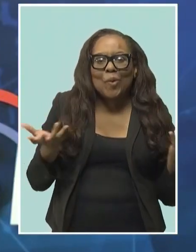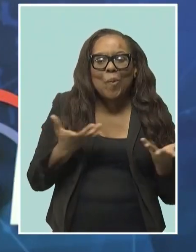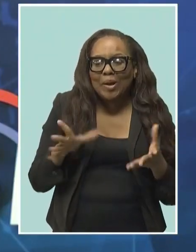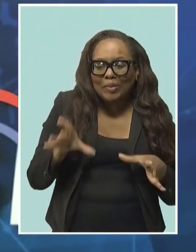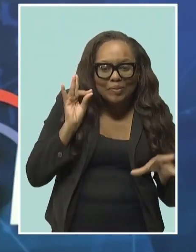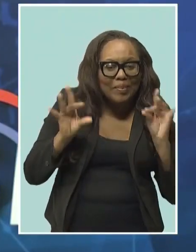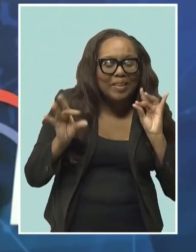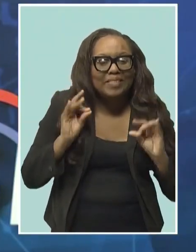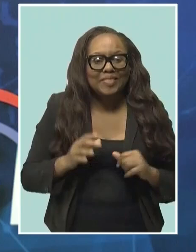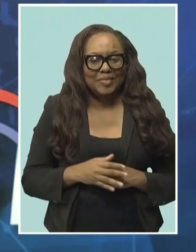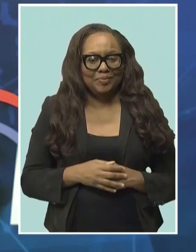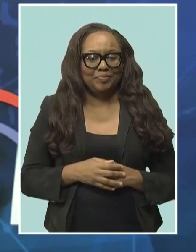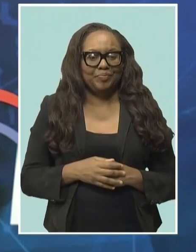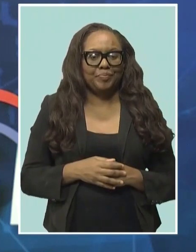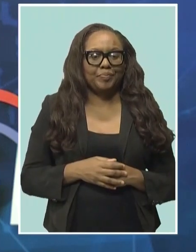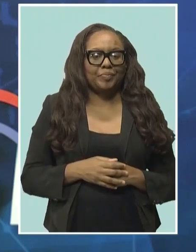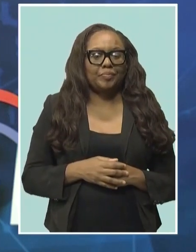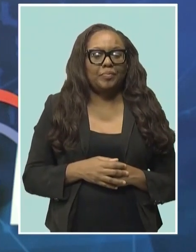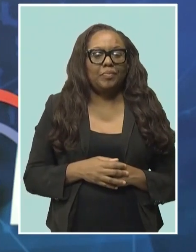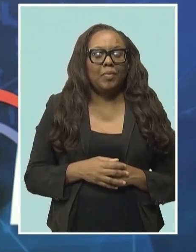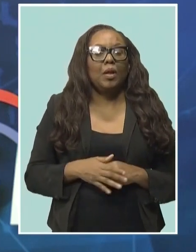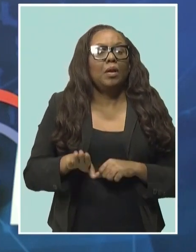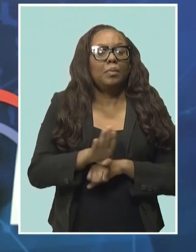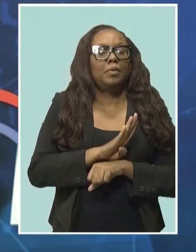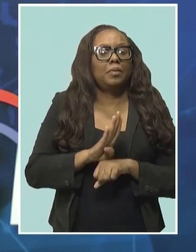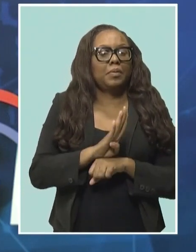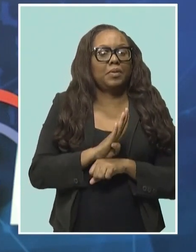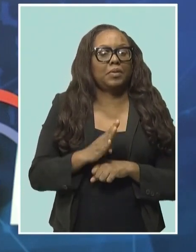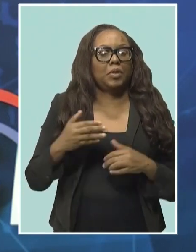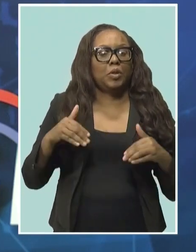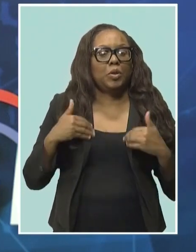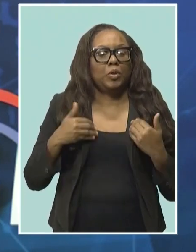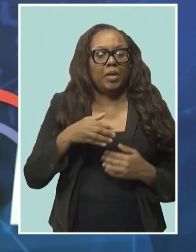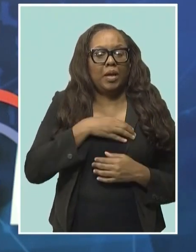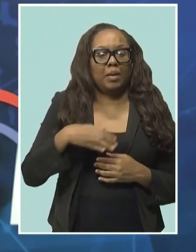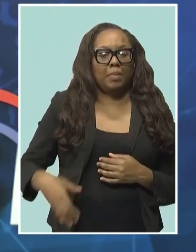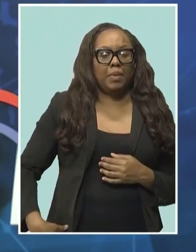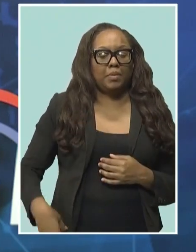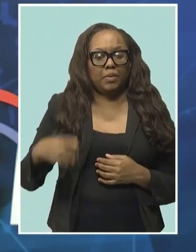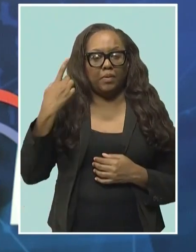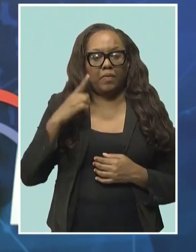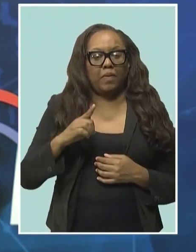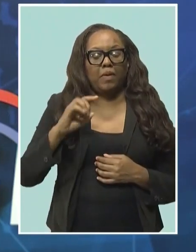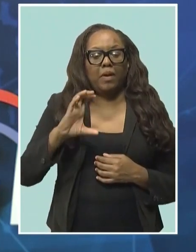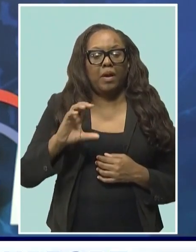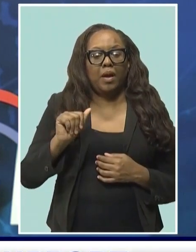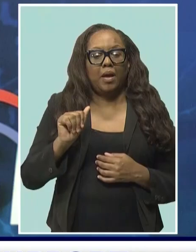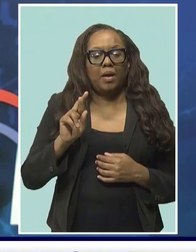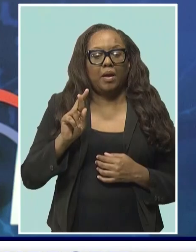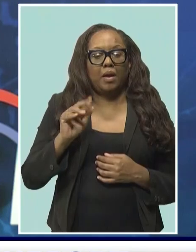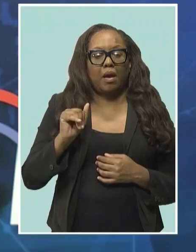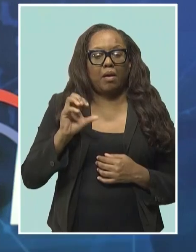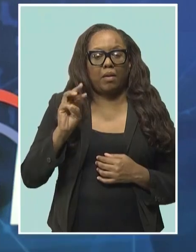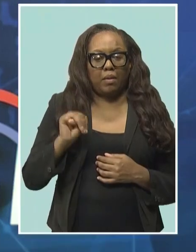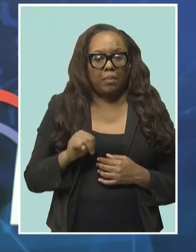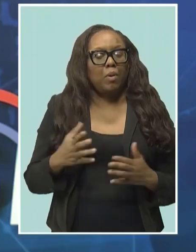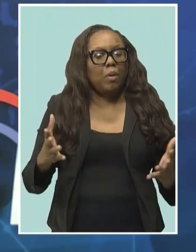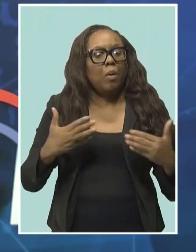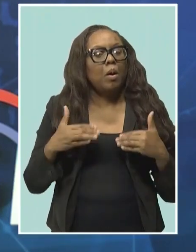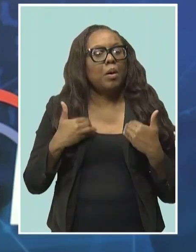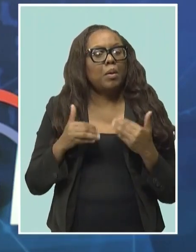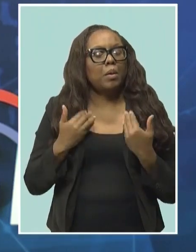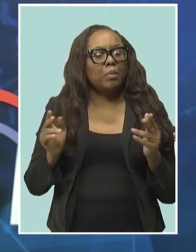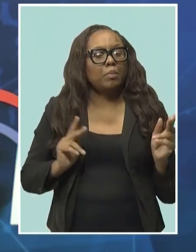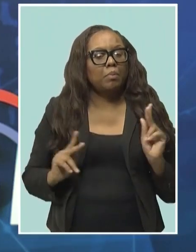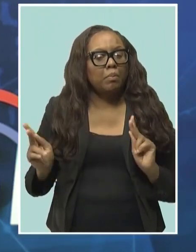Barbados Youth Ambassador to CARICOM and youth advocate Ashley Lashley has made a plug for young activists, telling a global forum